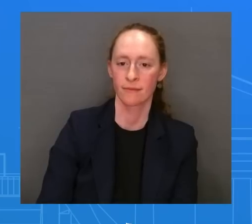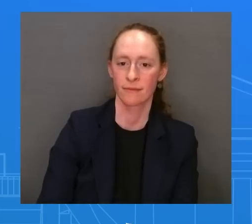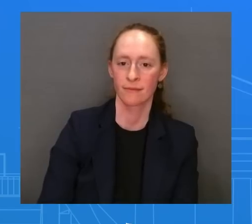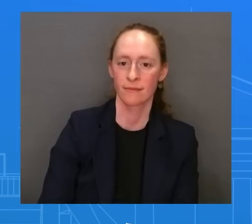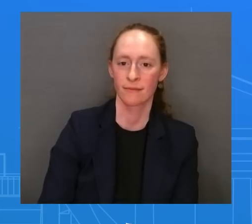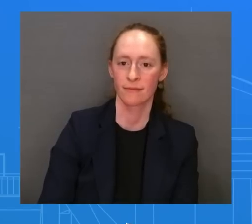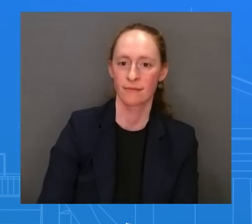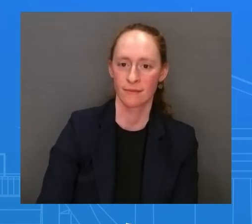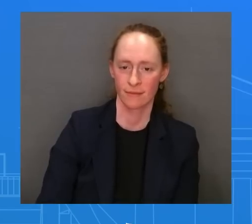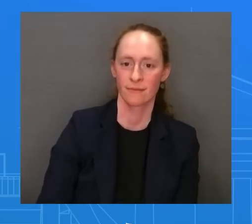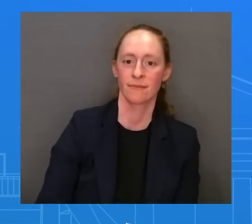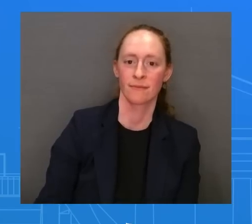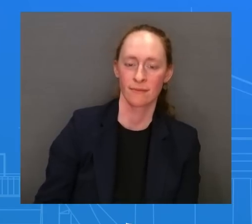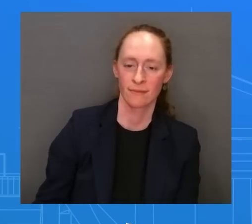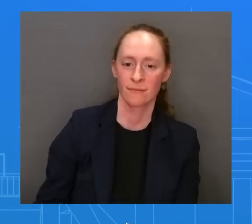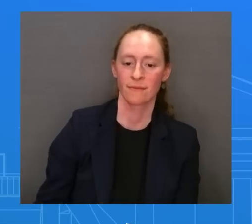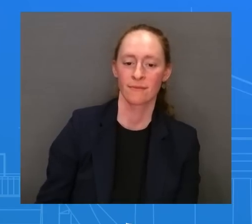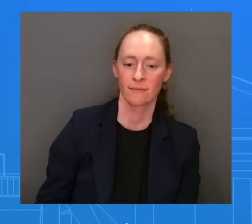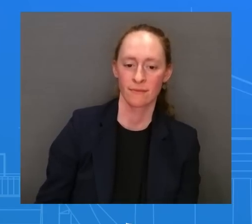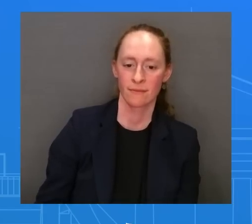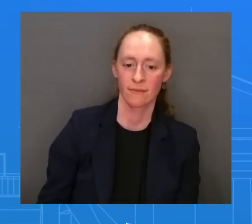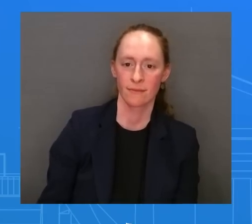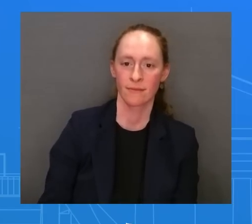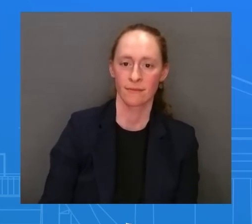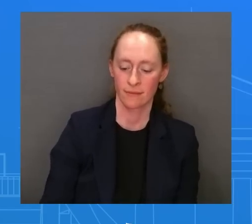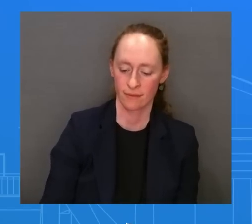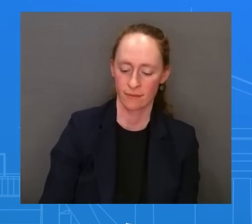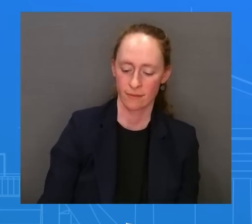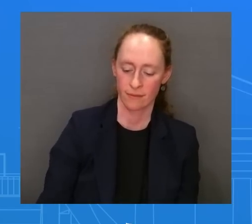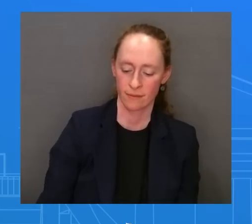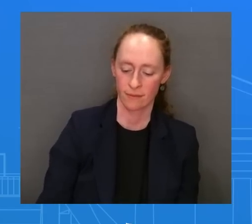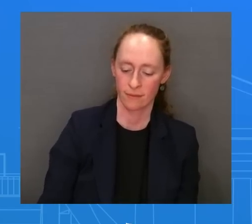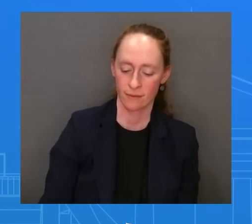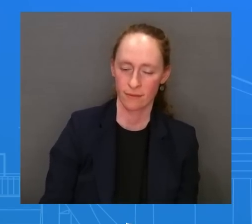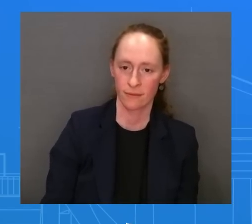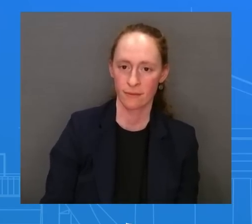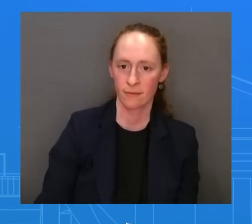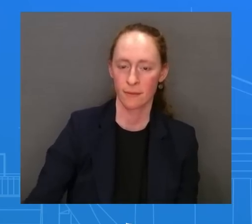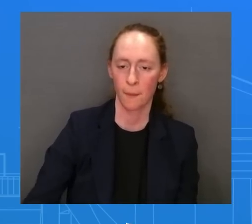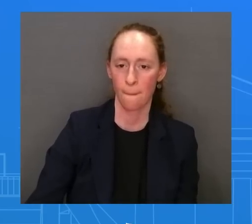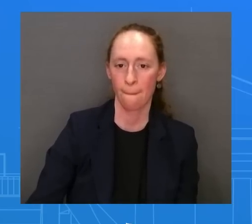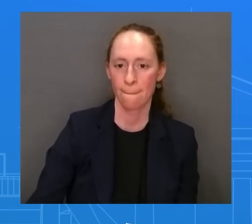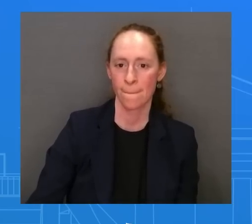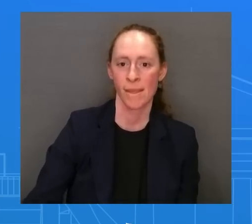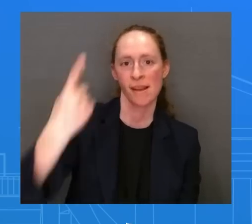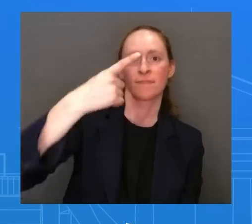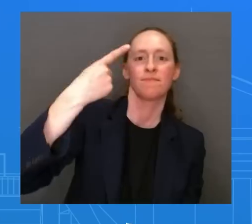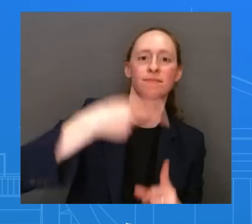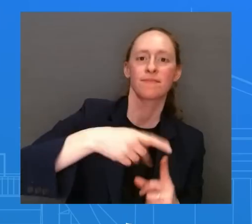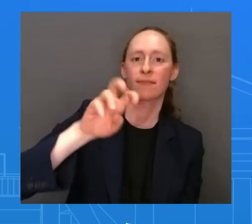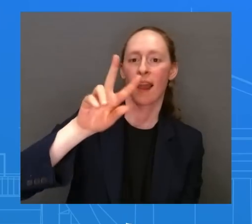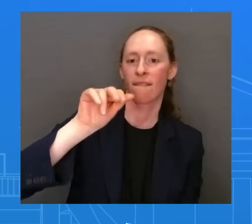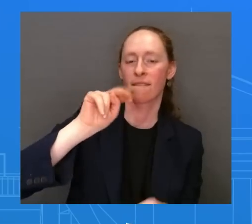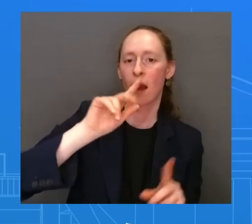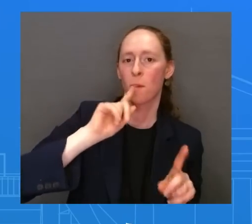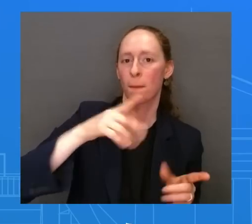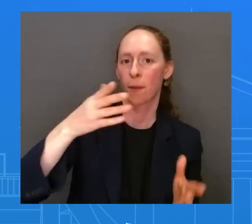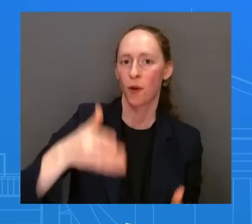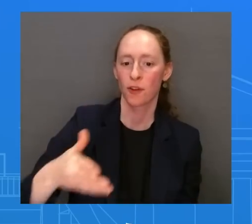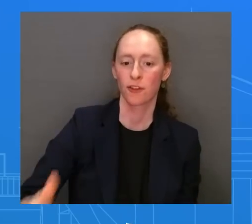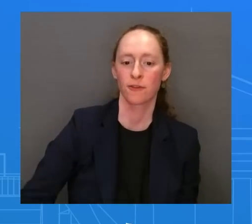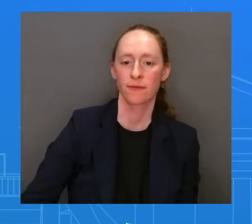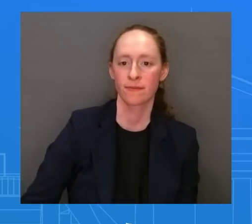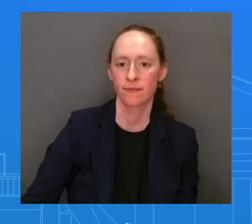is angered by what they consider quote favoritism by the administration Vogel sister told us that the family has not heard from President Biden or secretary